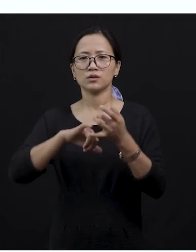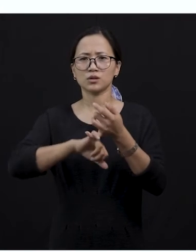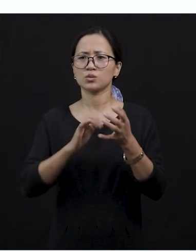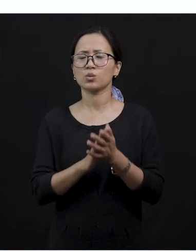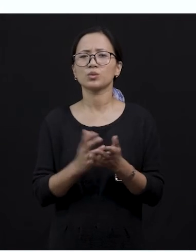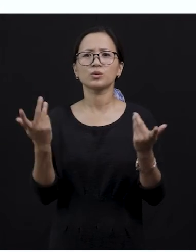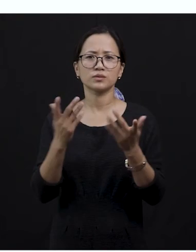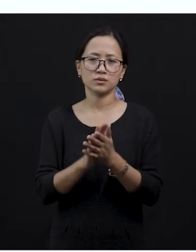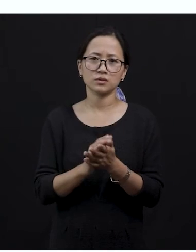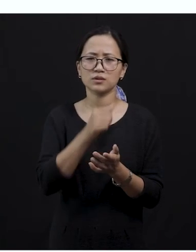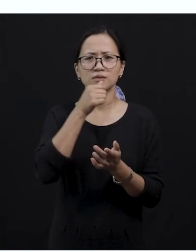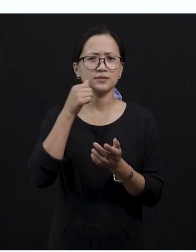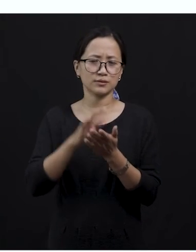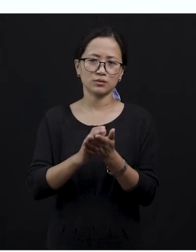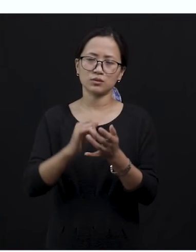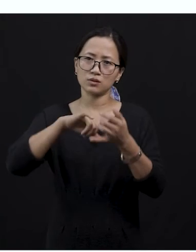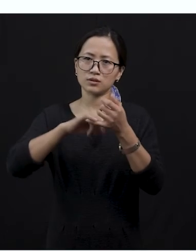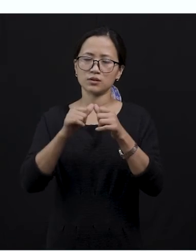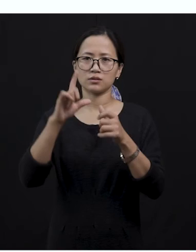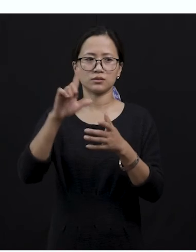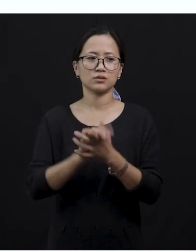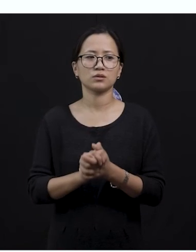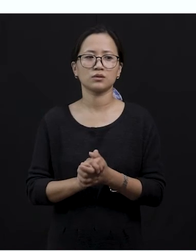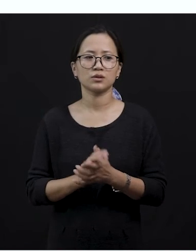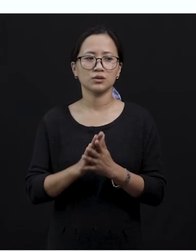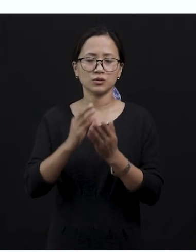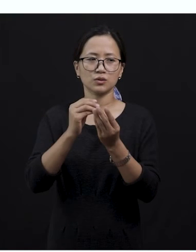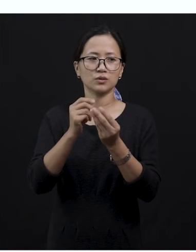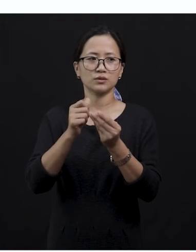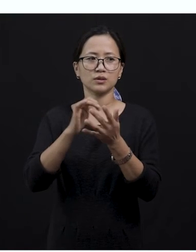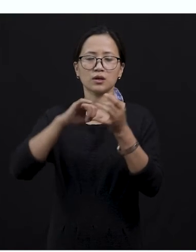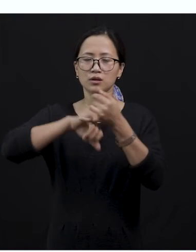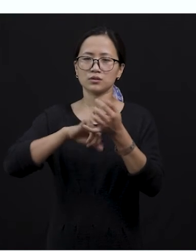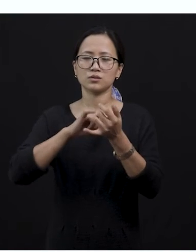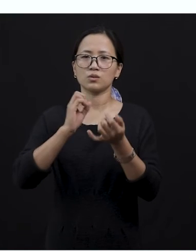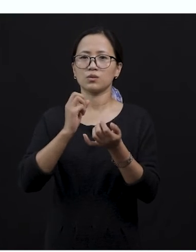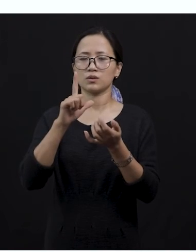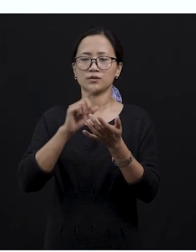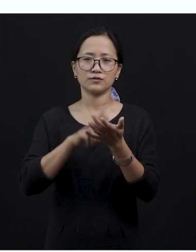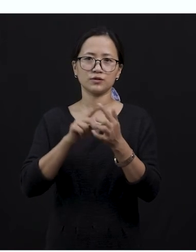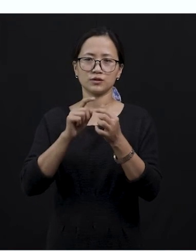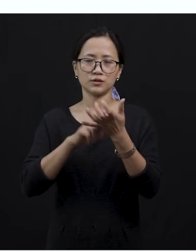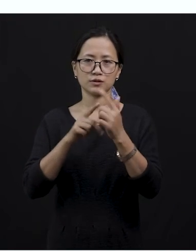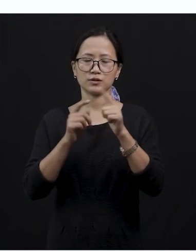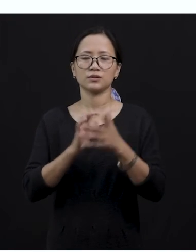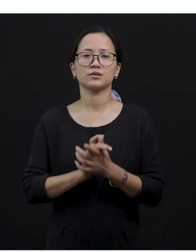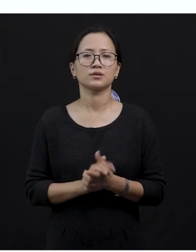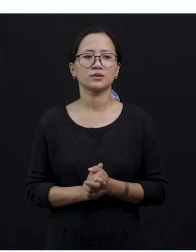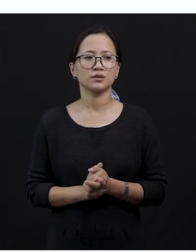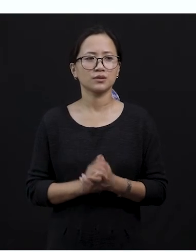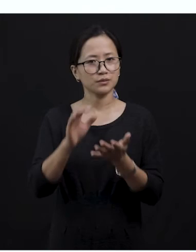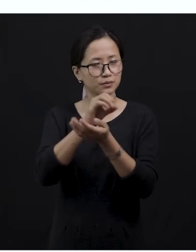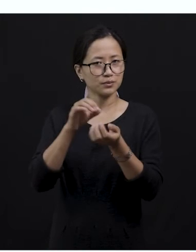is sugar or salt, is called a solvent. So here water is the solvent, sugar is the solute. And if